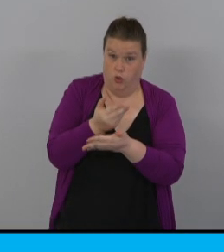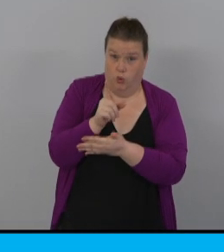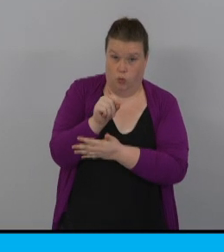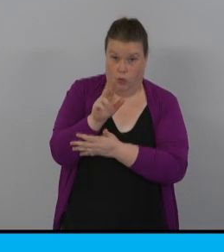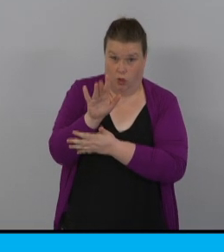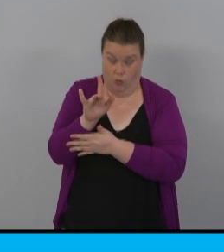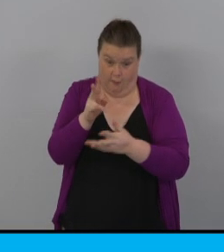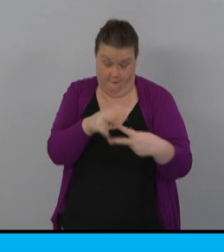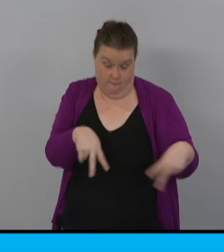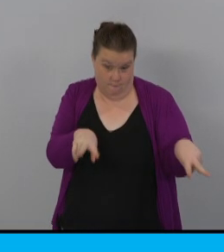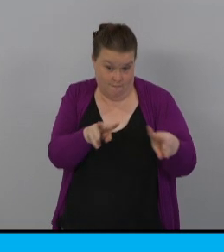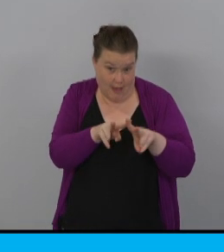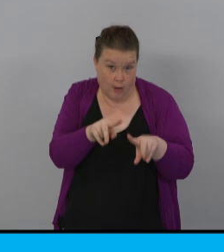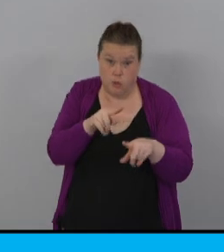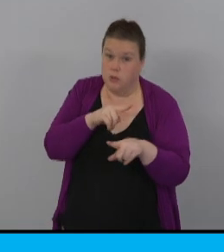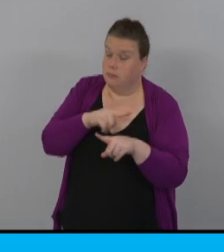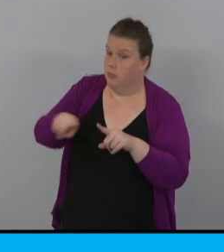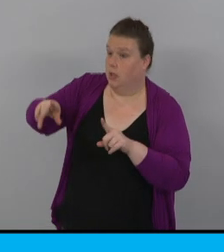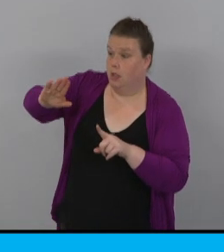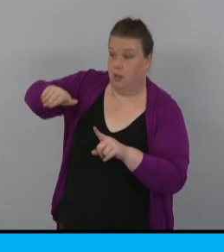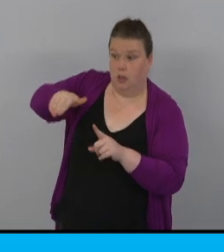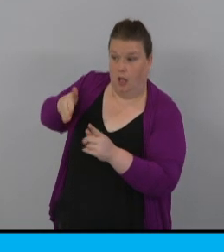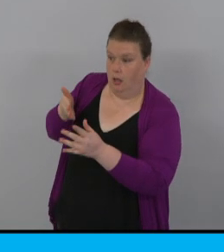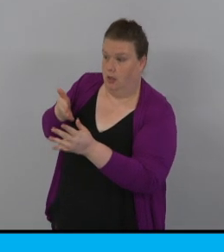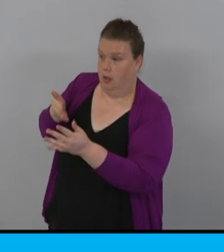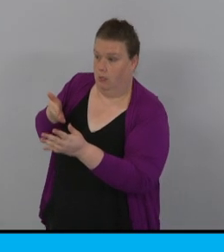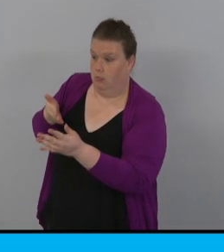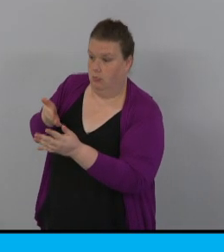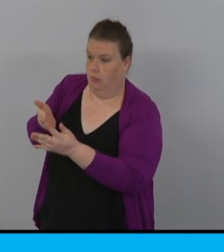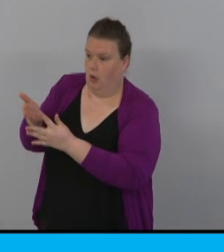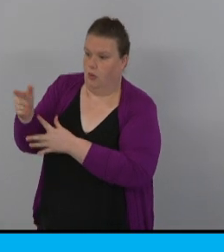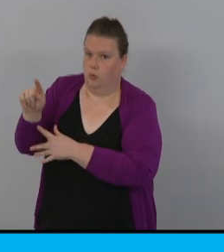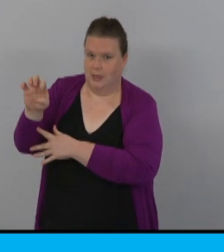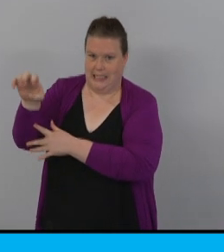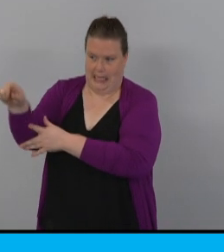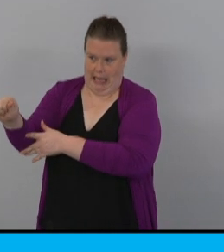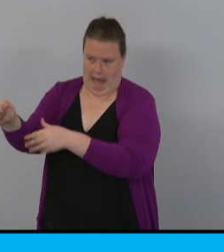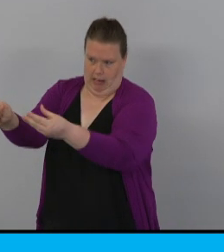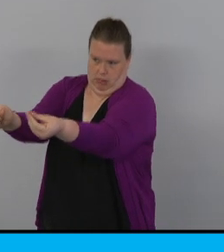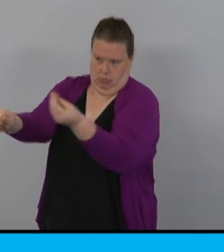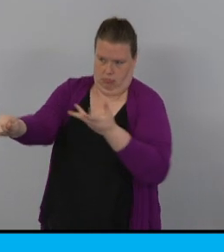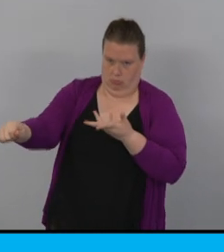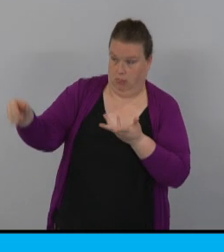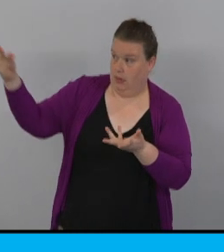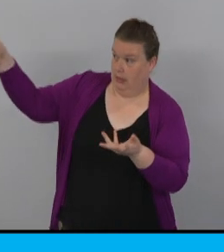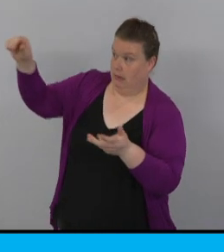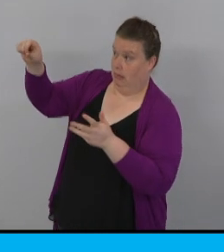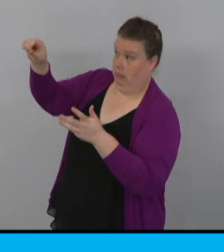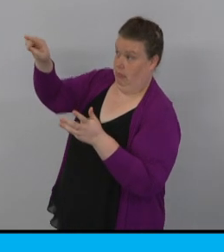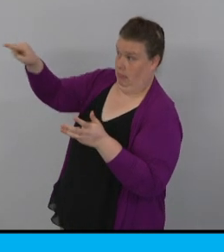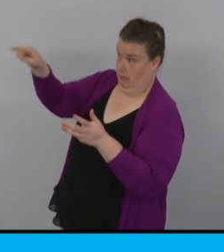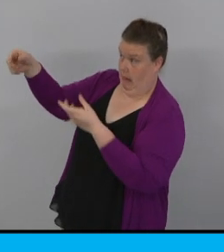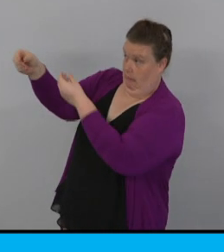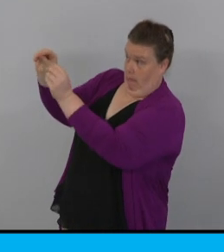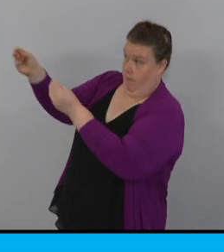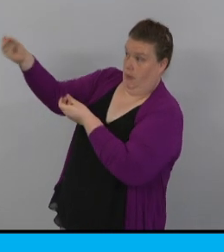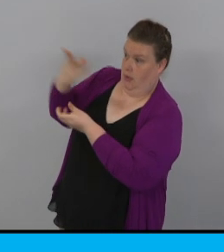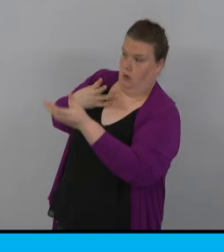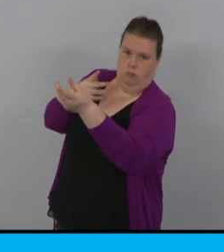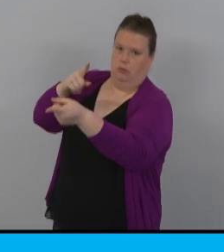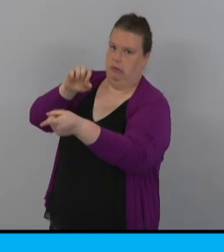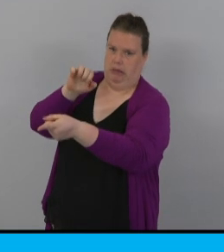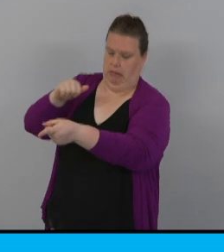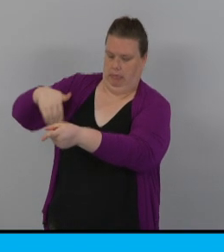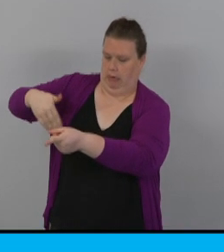to be. But I think that projected deficit is going to be much better because we have underspent quite a bit on the current